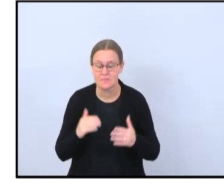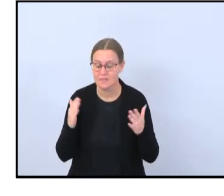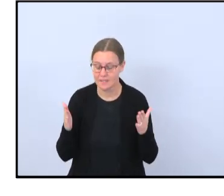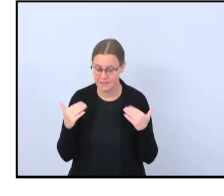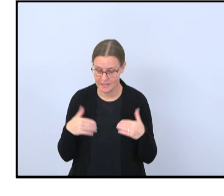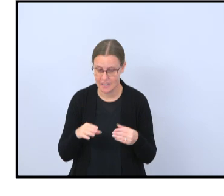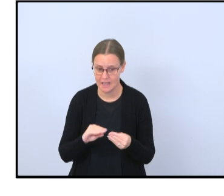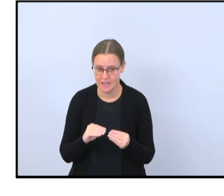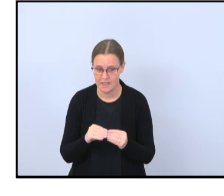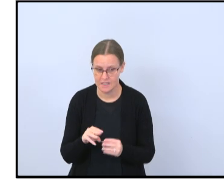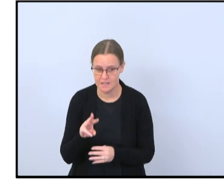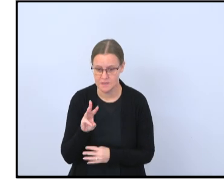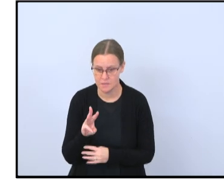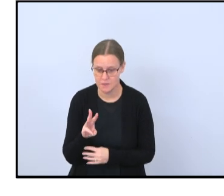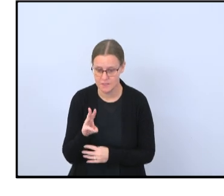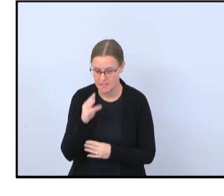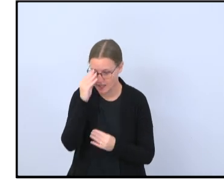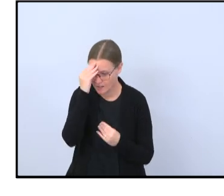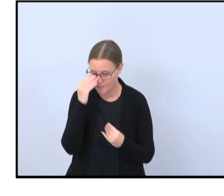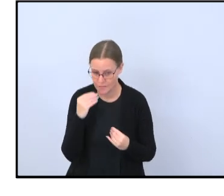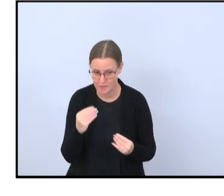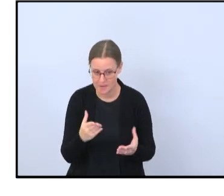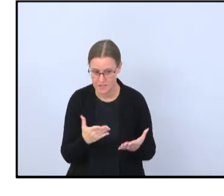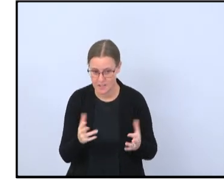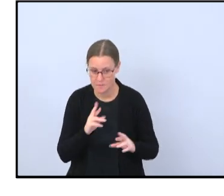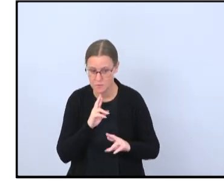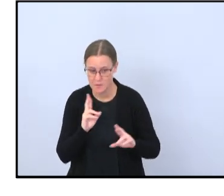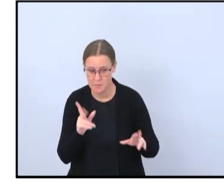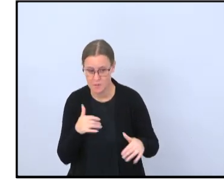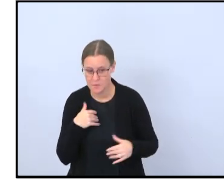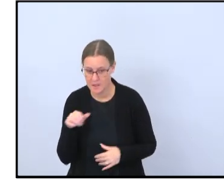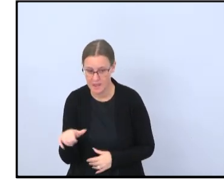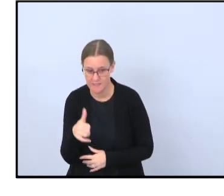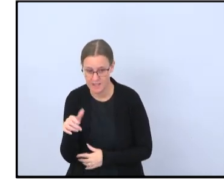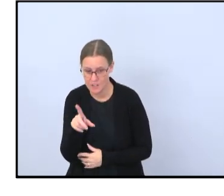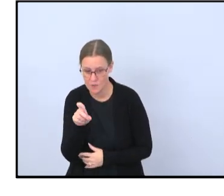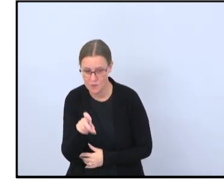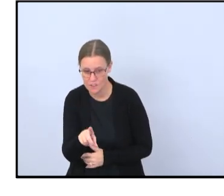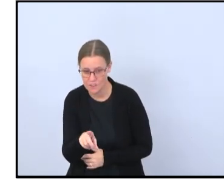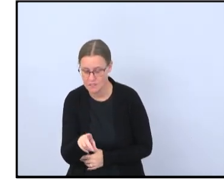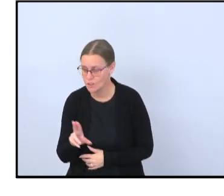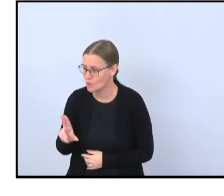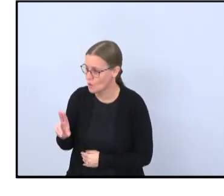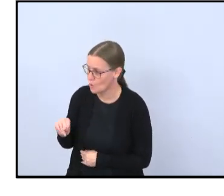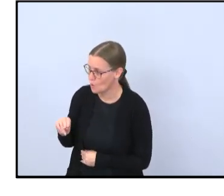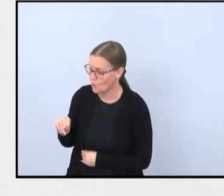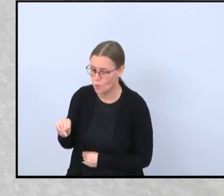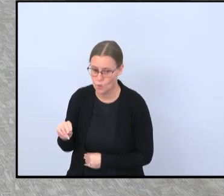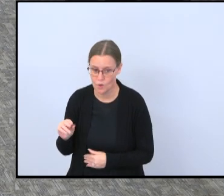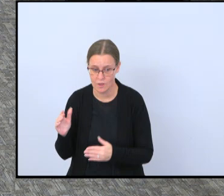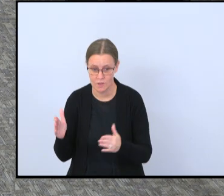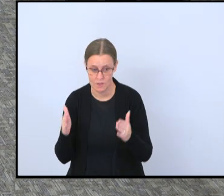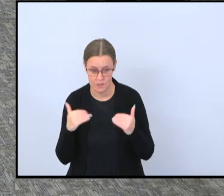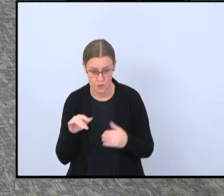Moving on to item number 6, information items and report. Mr. Grant, are there any questions on that item? No. Mr. Davis, any questions on that